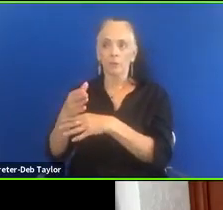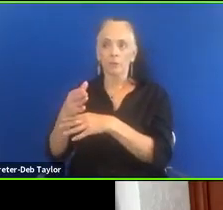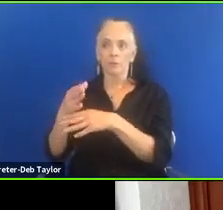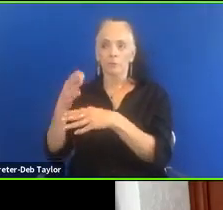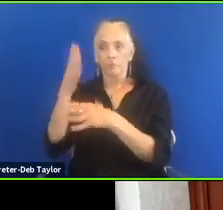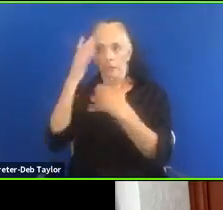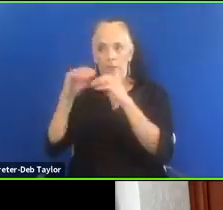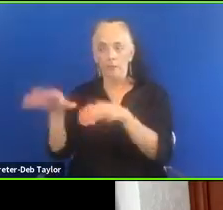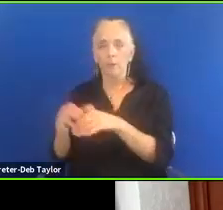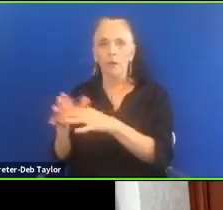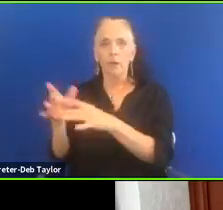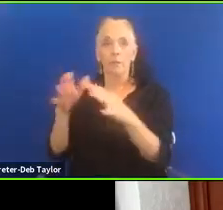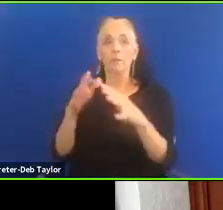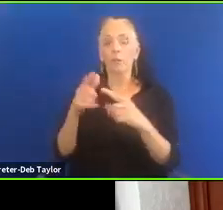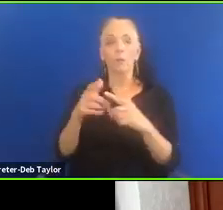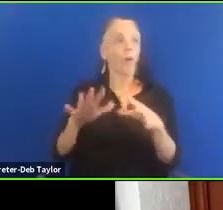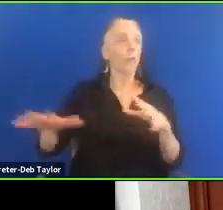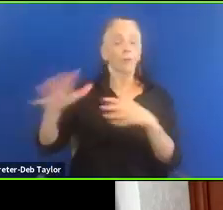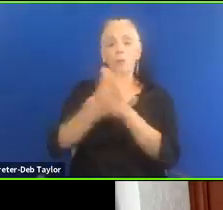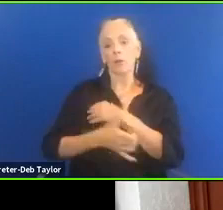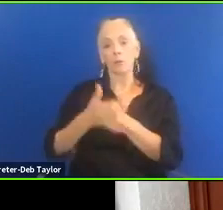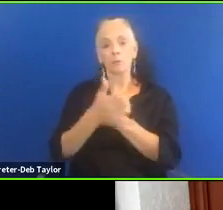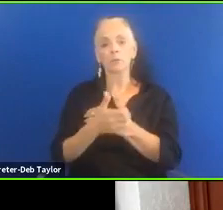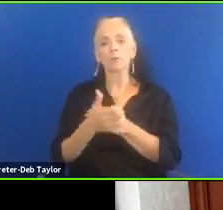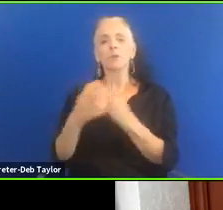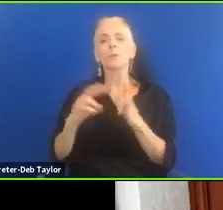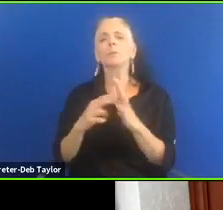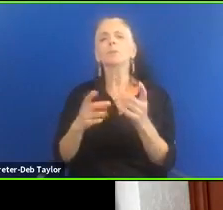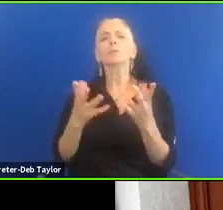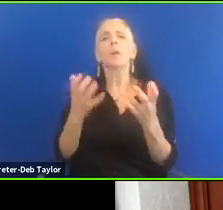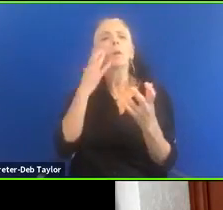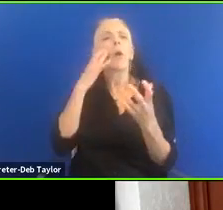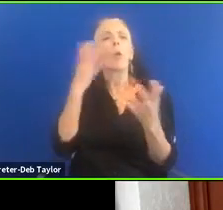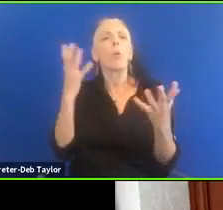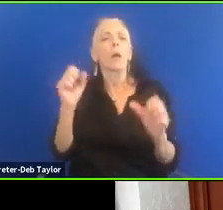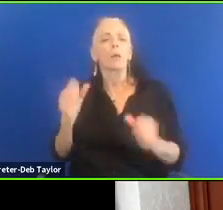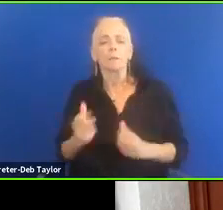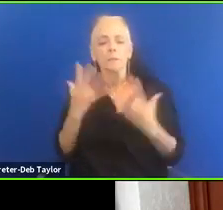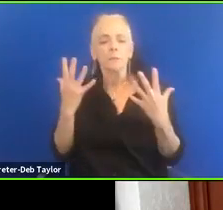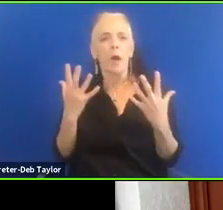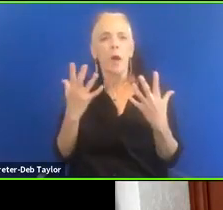what can we say yes to, I feel like we're going to continue to answer that.